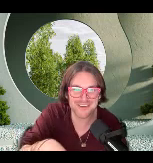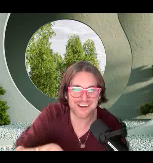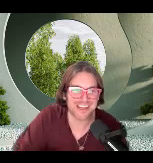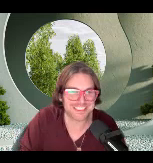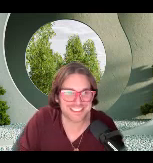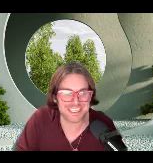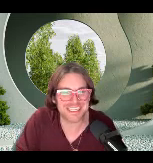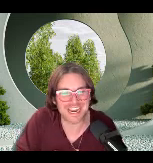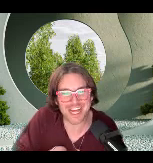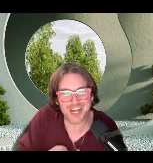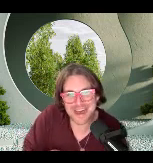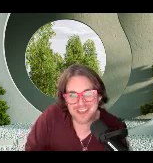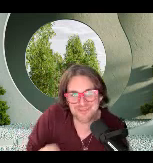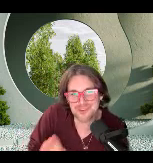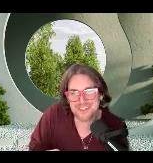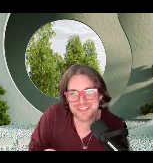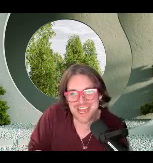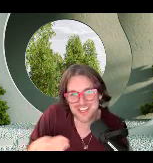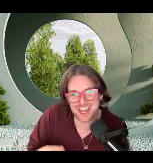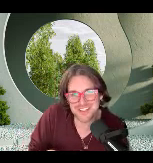So tiny URL is